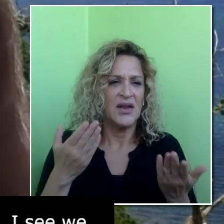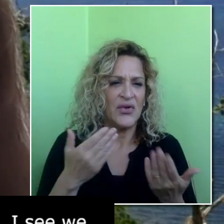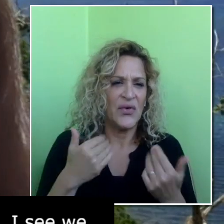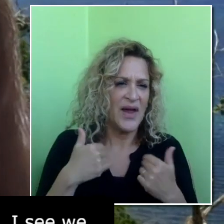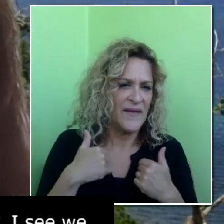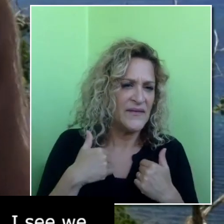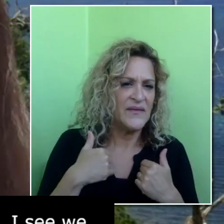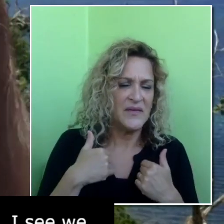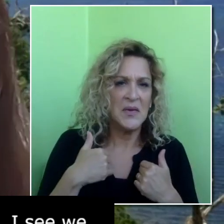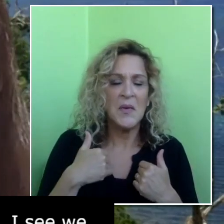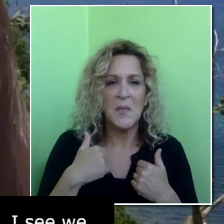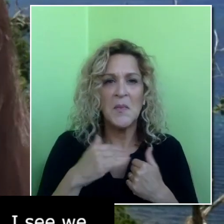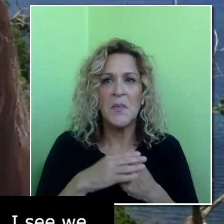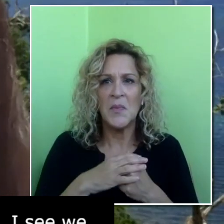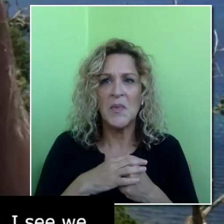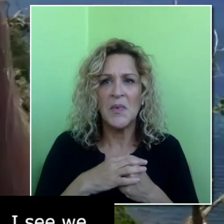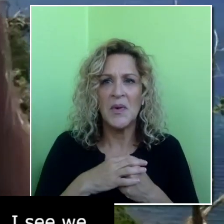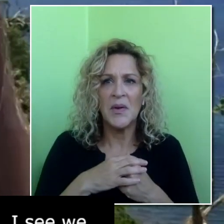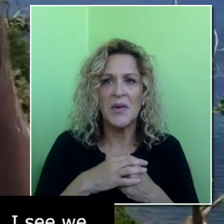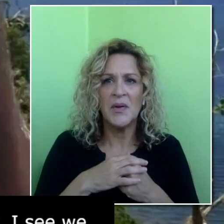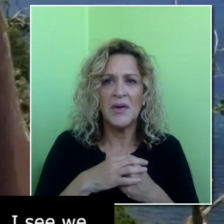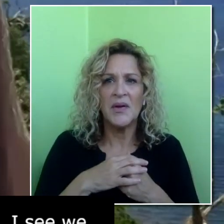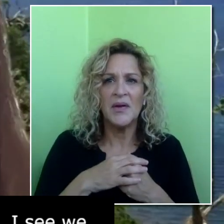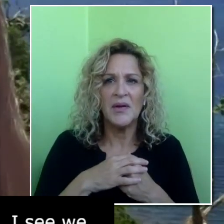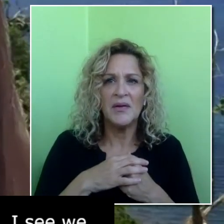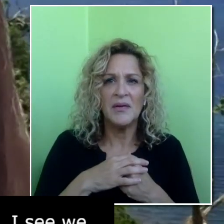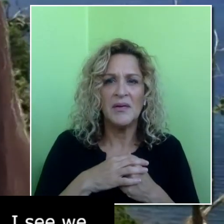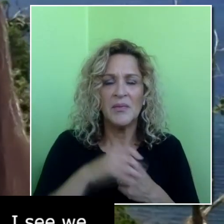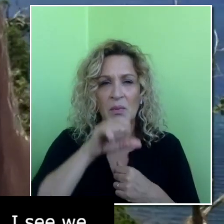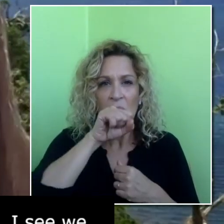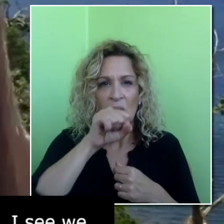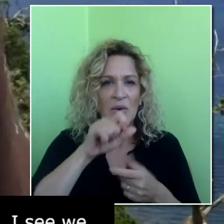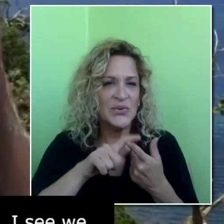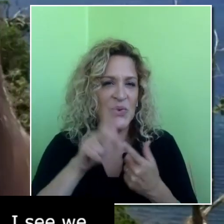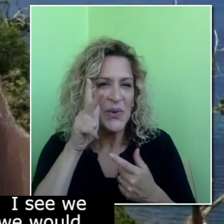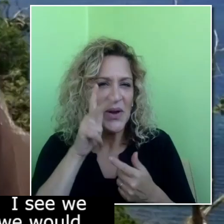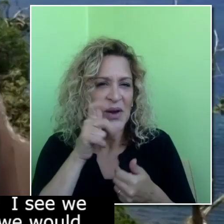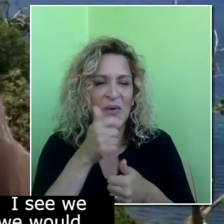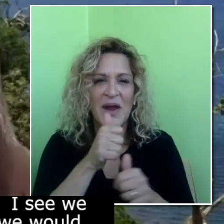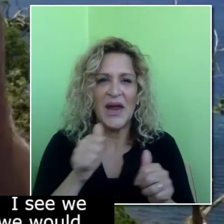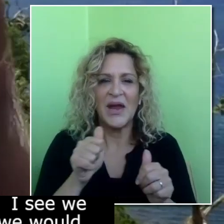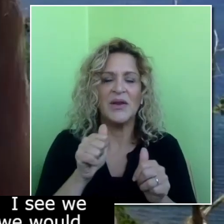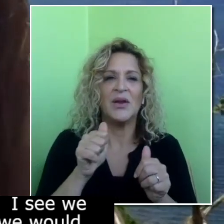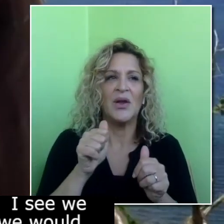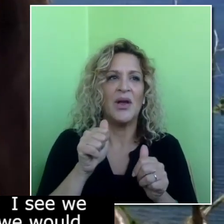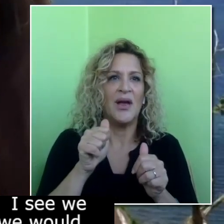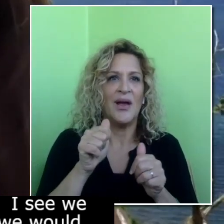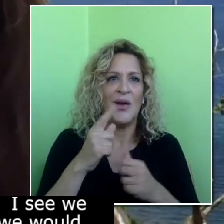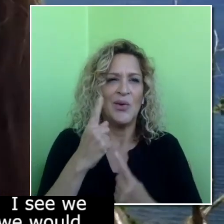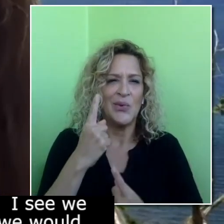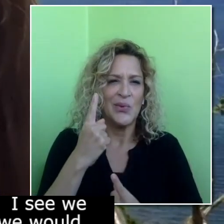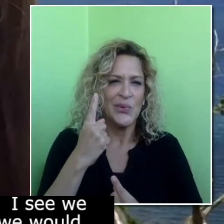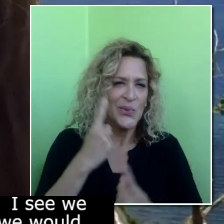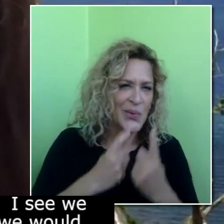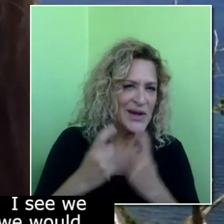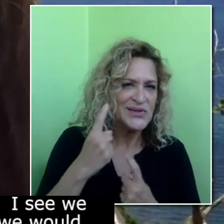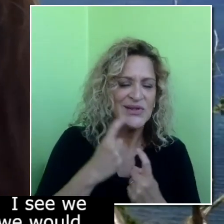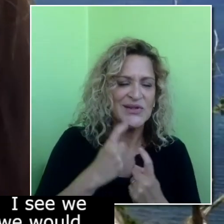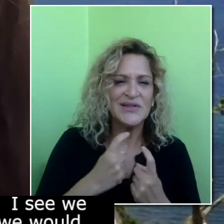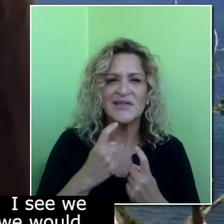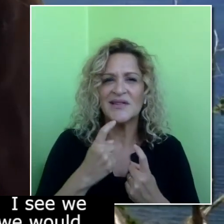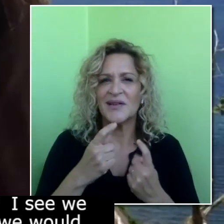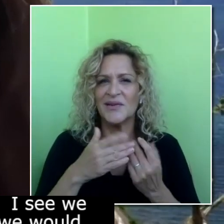and others. So we would love to hear any questions that you might have on it and going forward, or